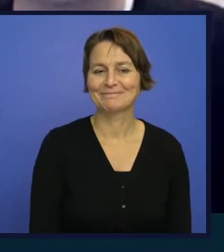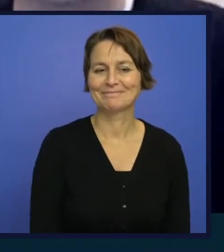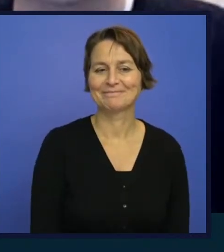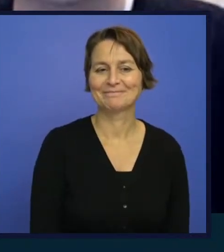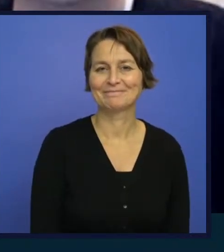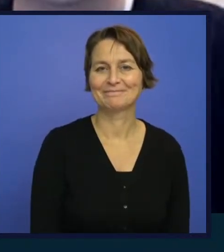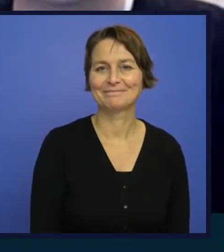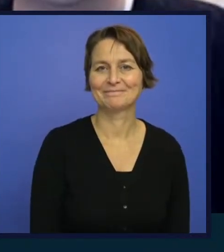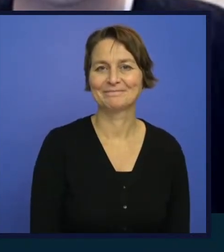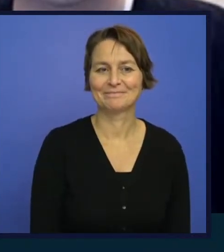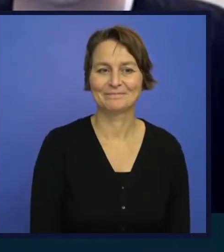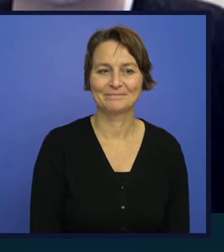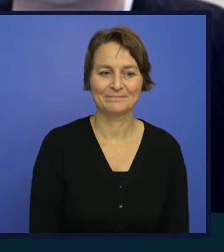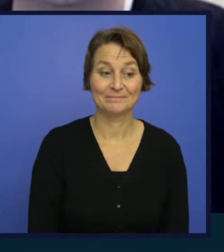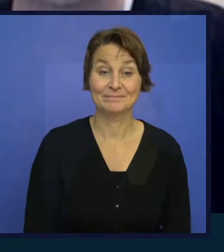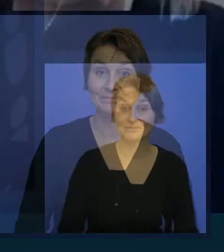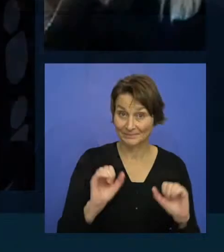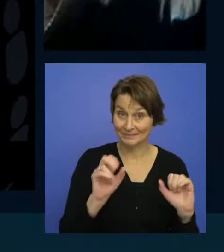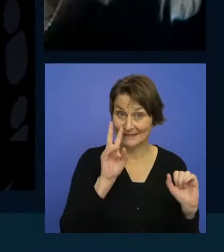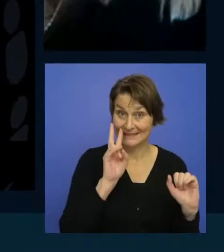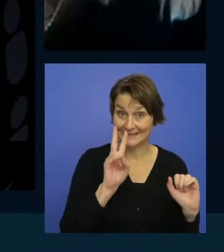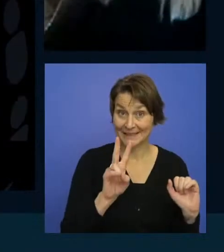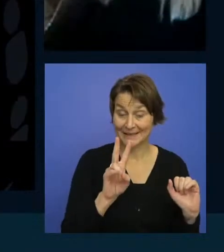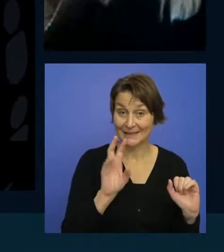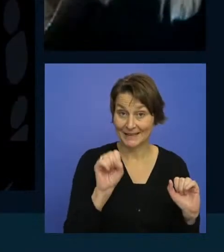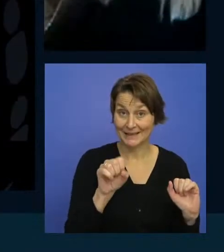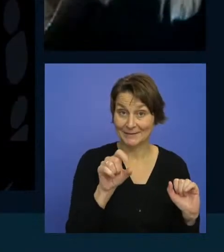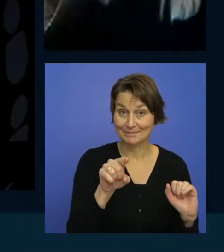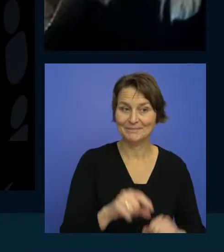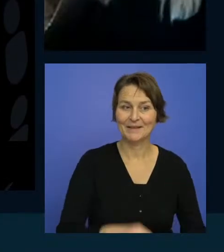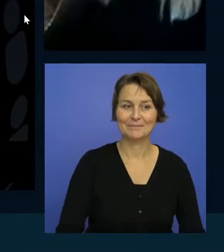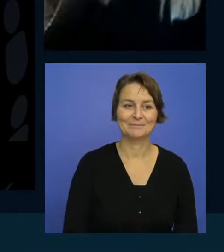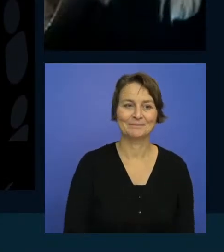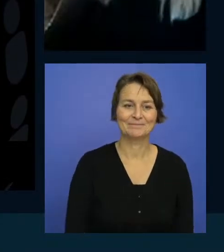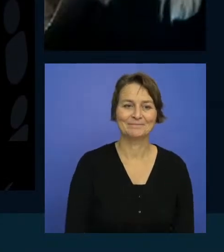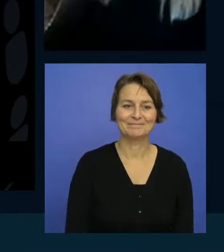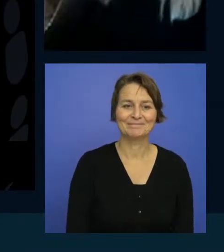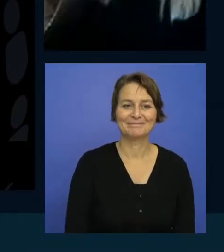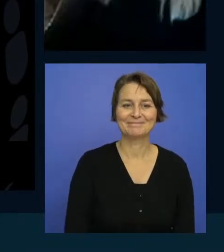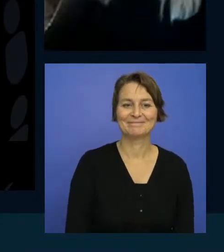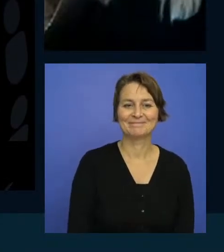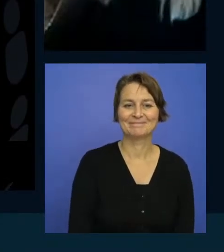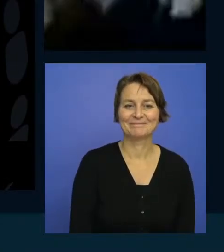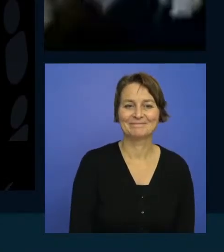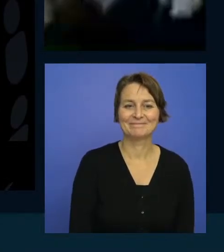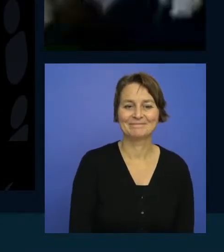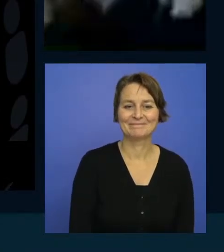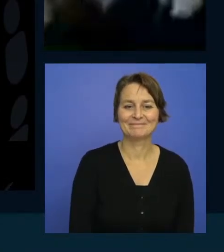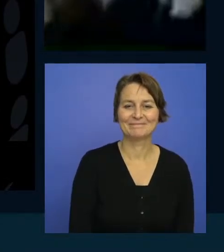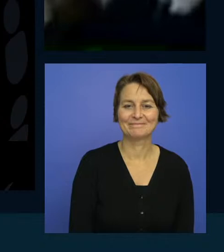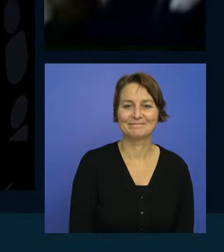yeah, there it is. Yeah, you can see it now. Yeah. All right,